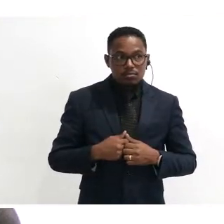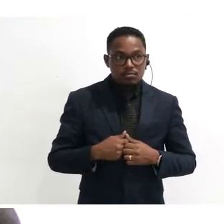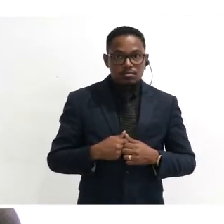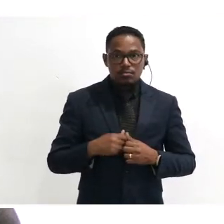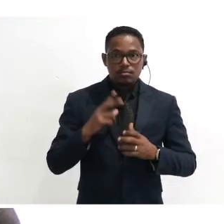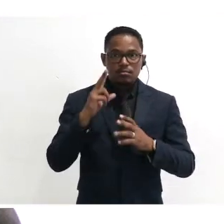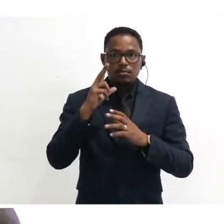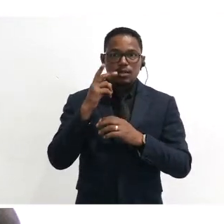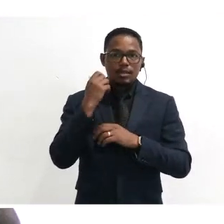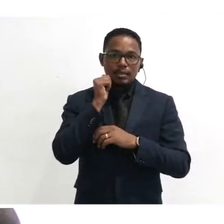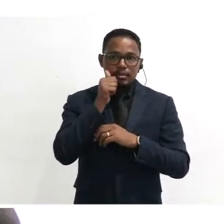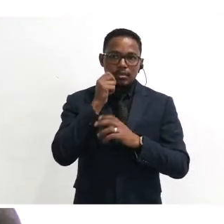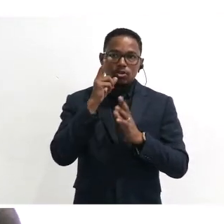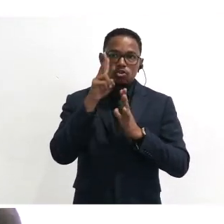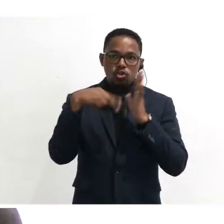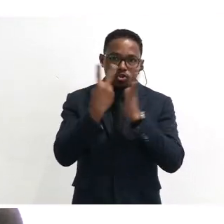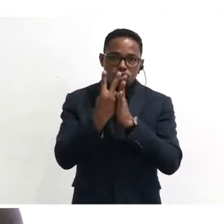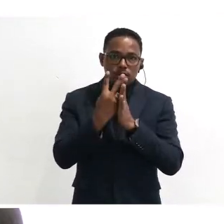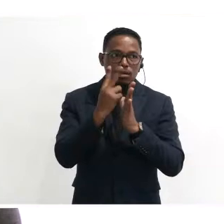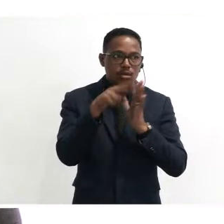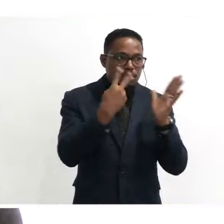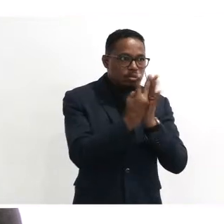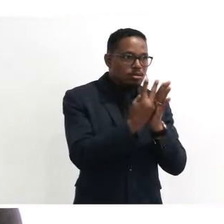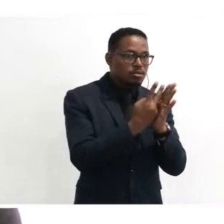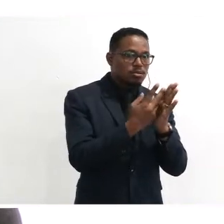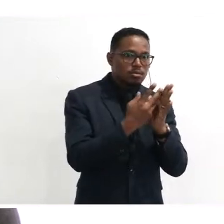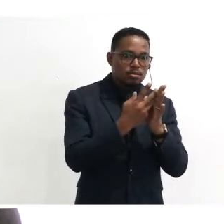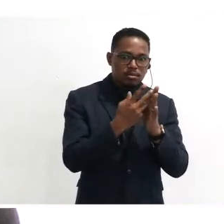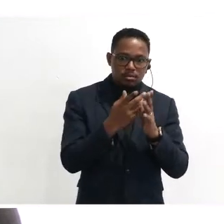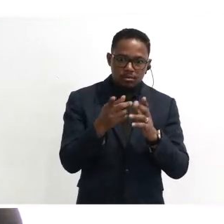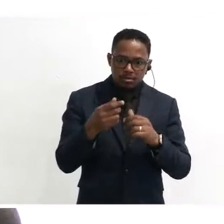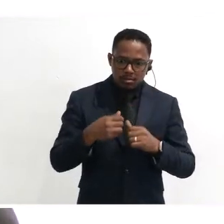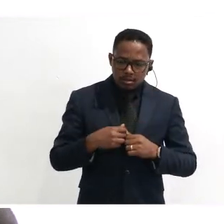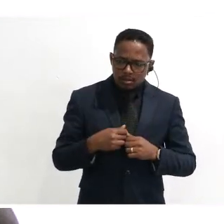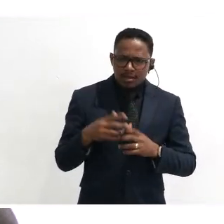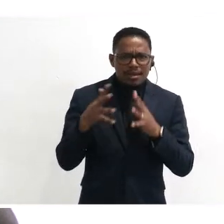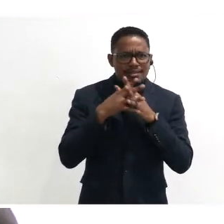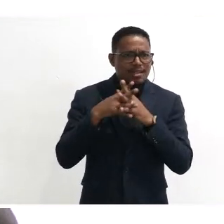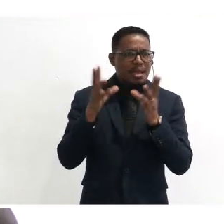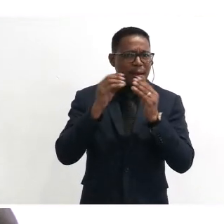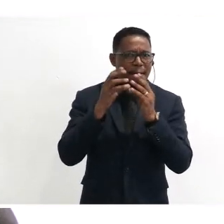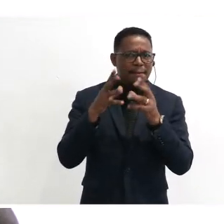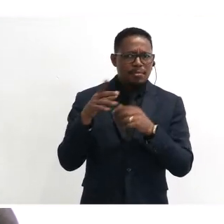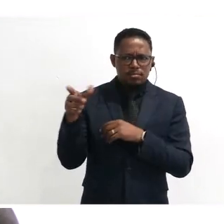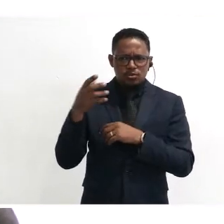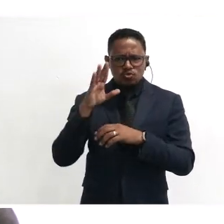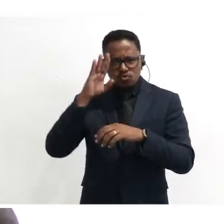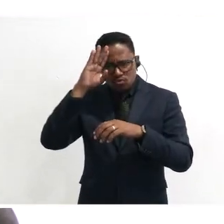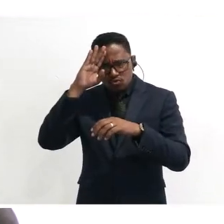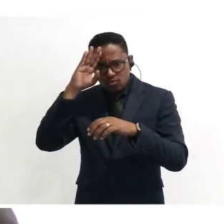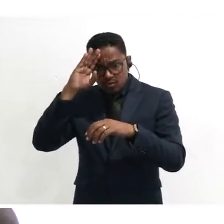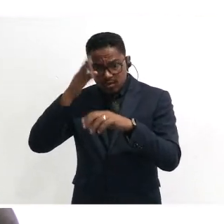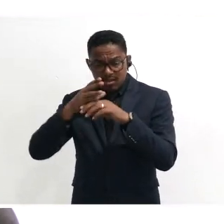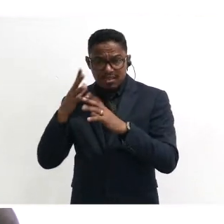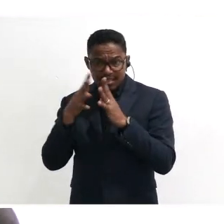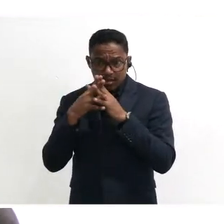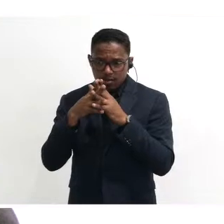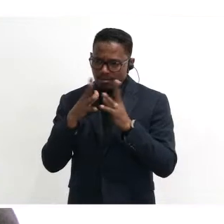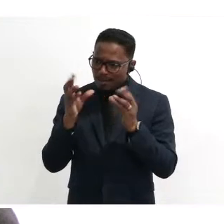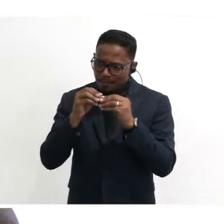I said, that's more than my kids take in English. It's crazy, so